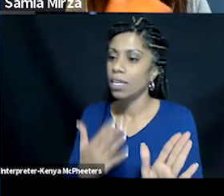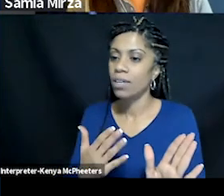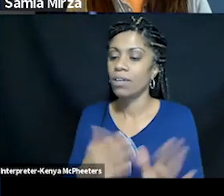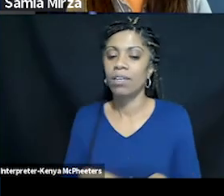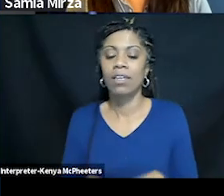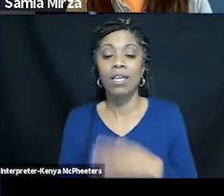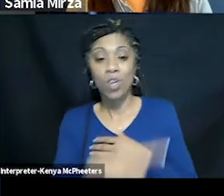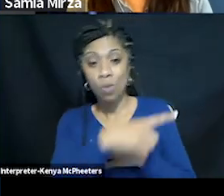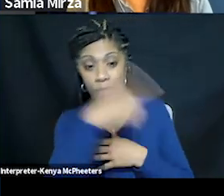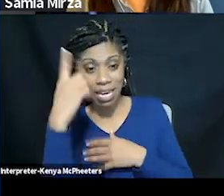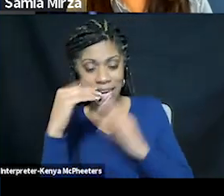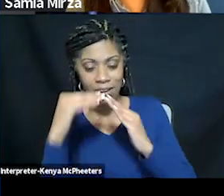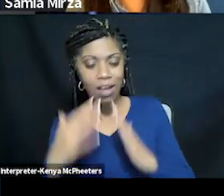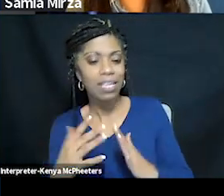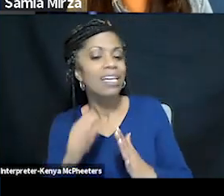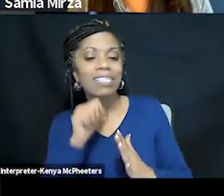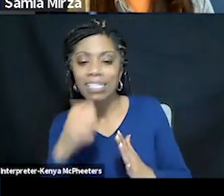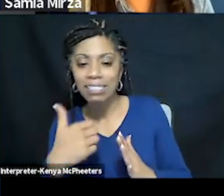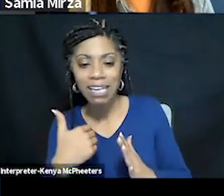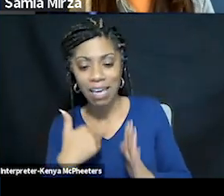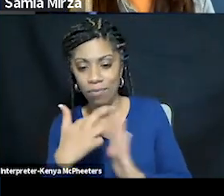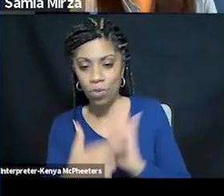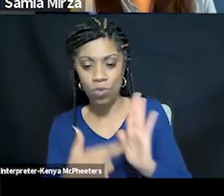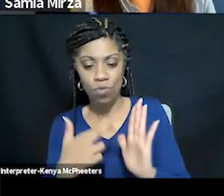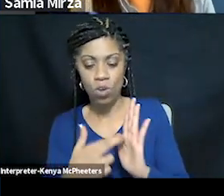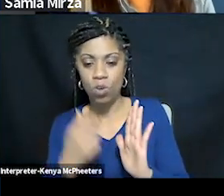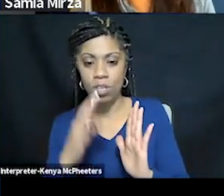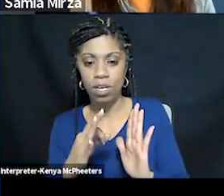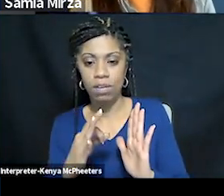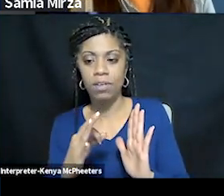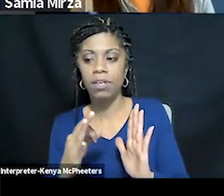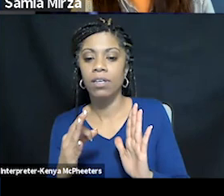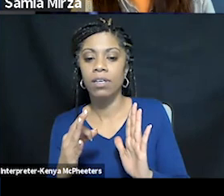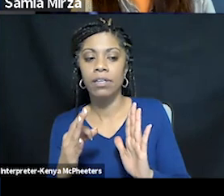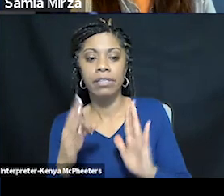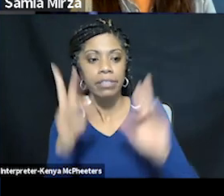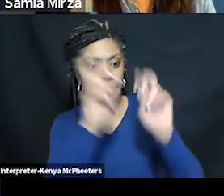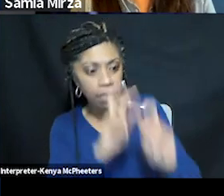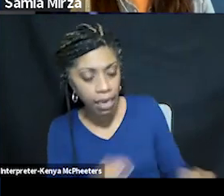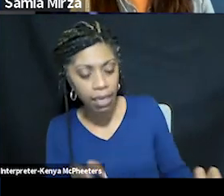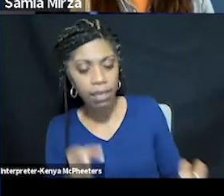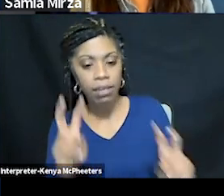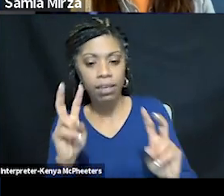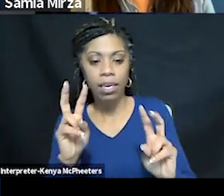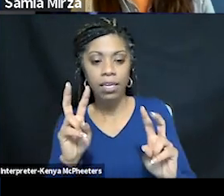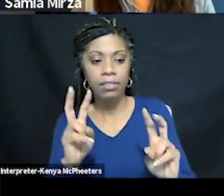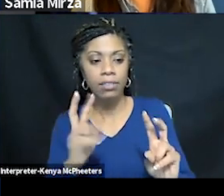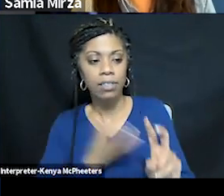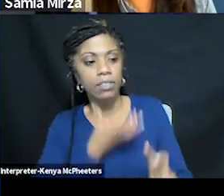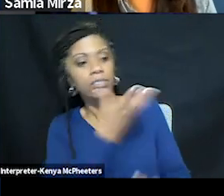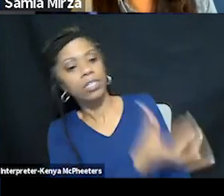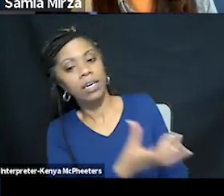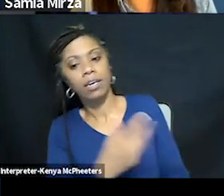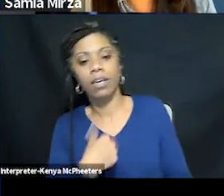They can't always come in and do a review for you and do a scan for you. Hire people, right? Like hire consultants, make sure